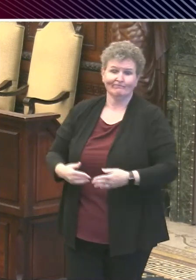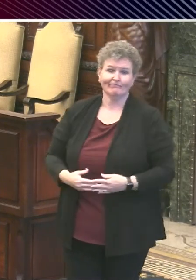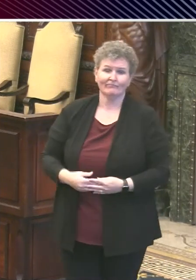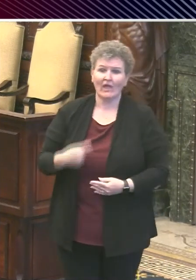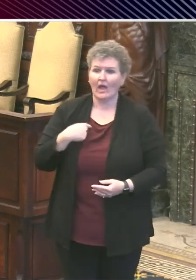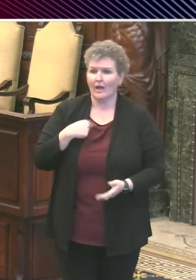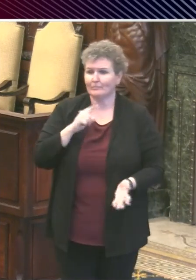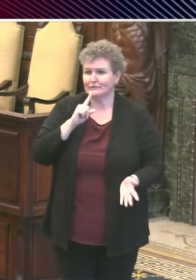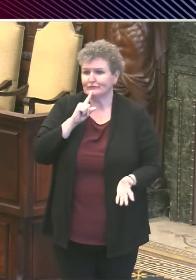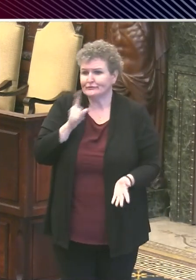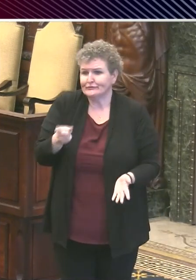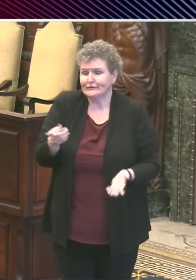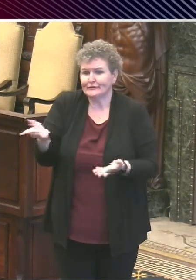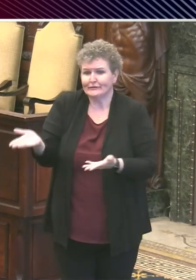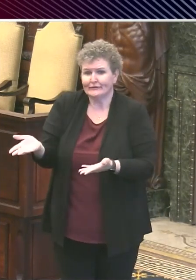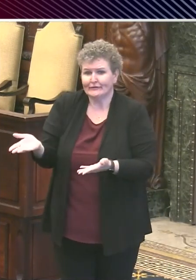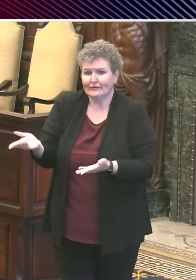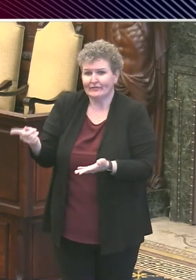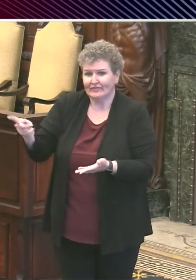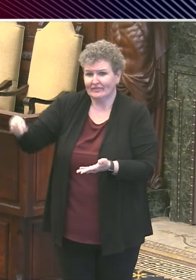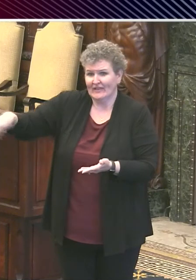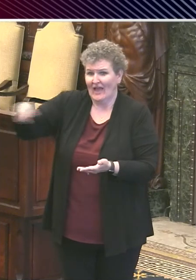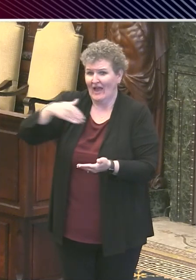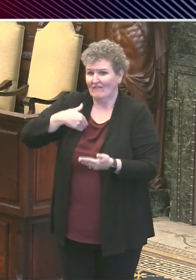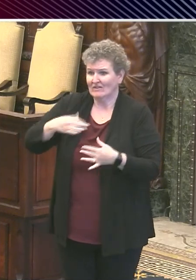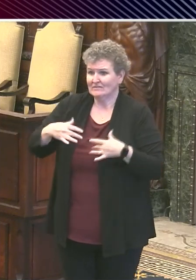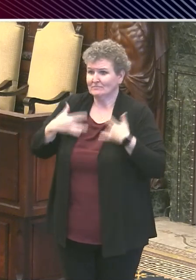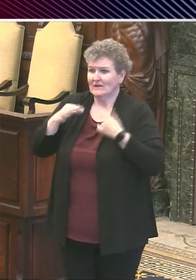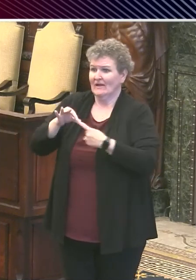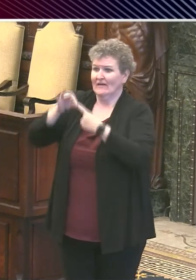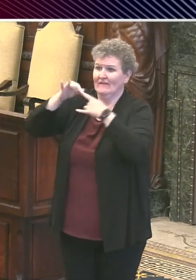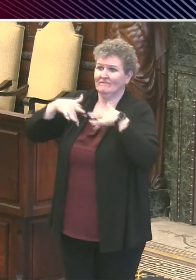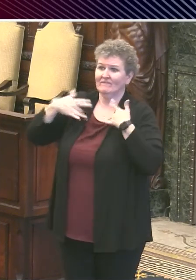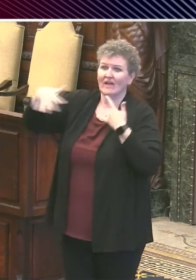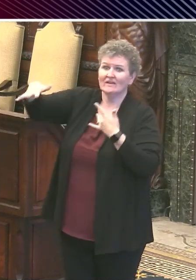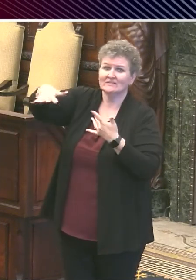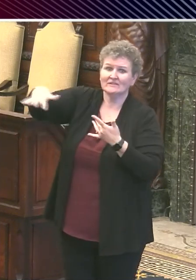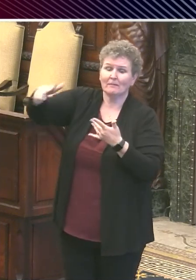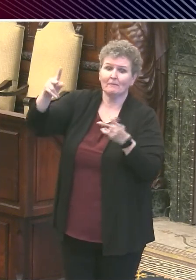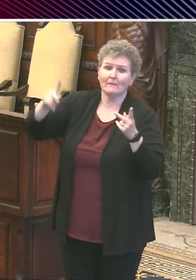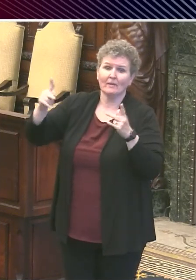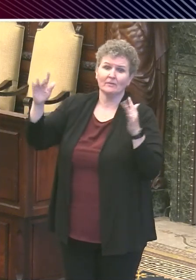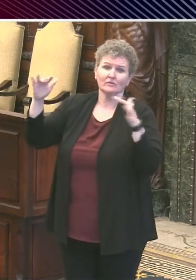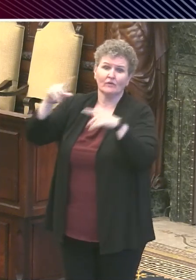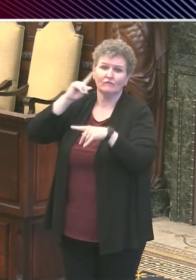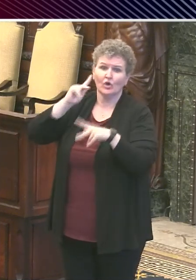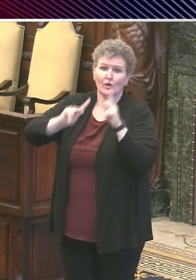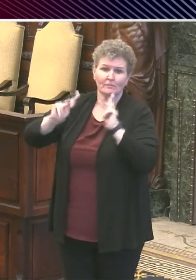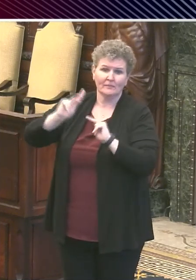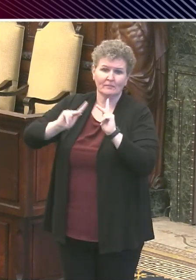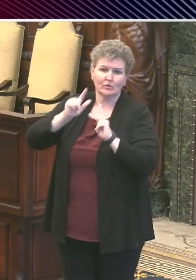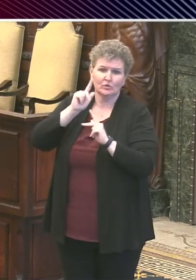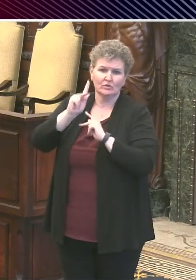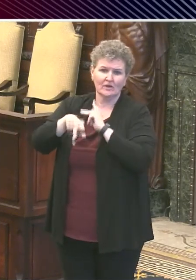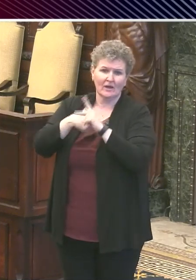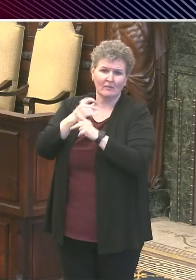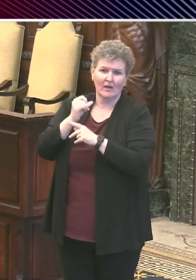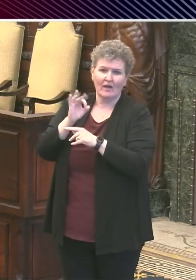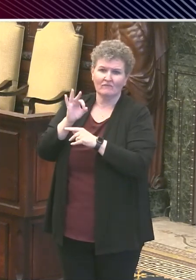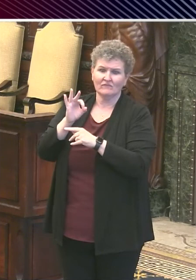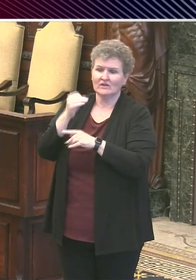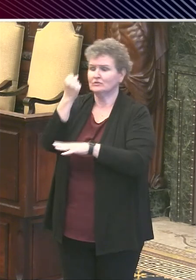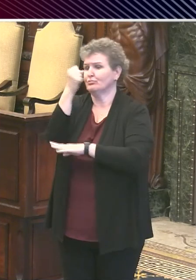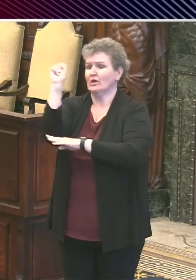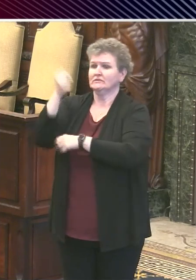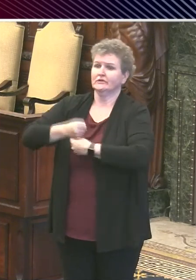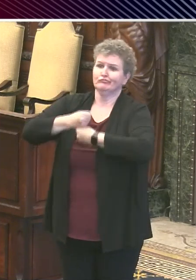there are special events folks are monitoring it and monitoring social media for any type of counter protest. I